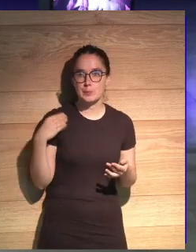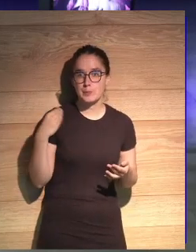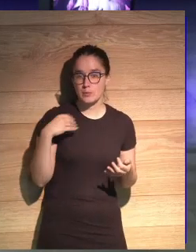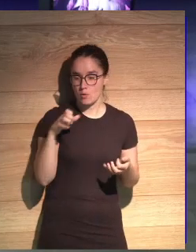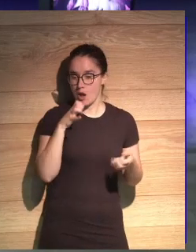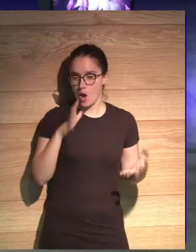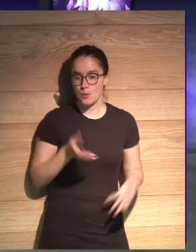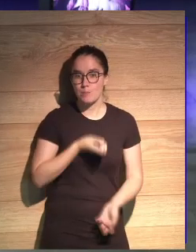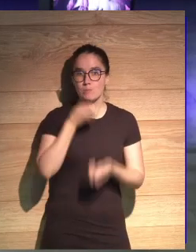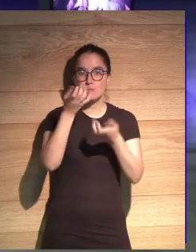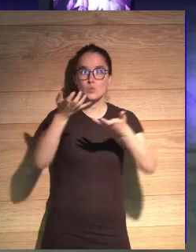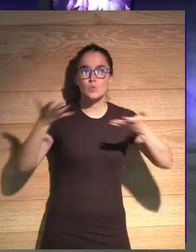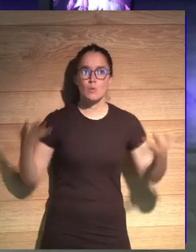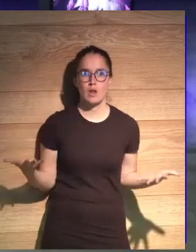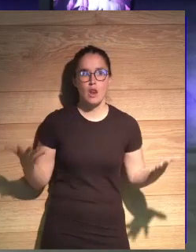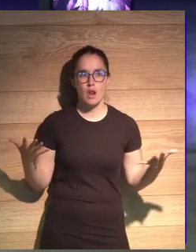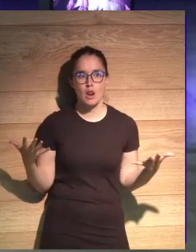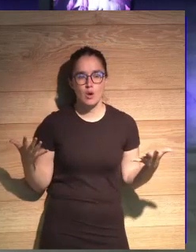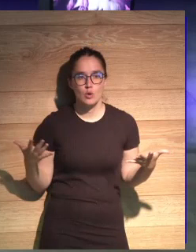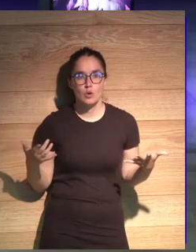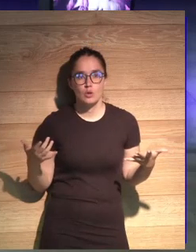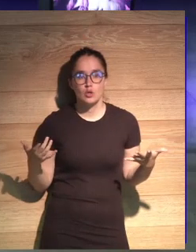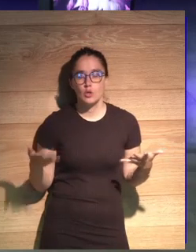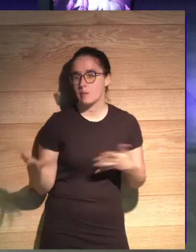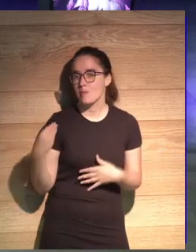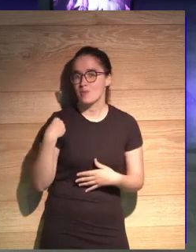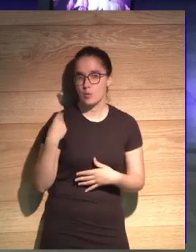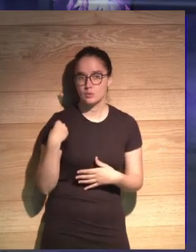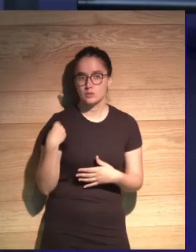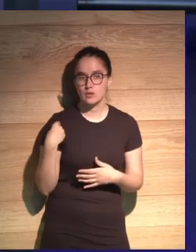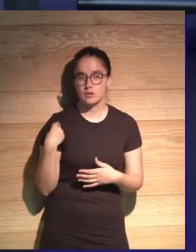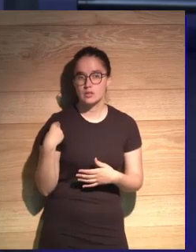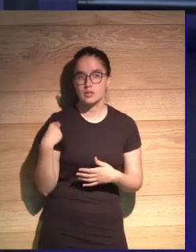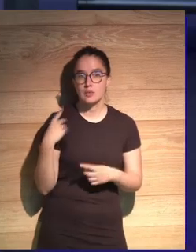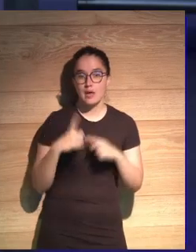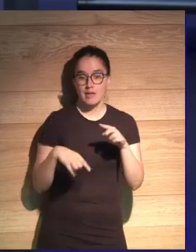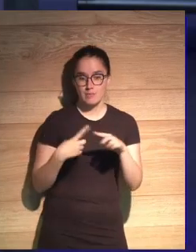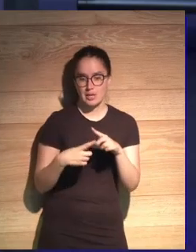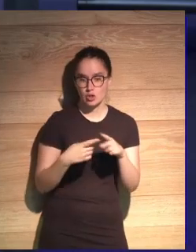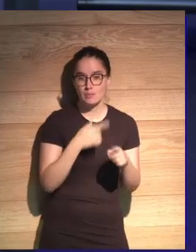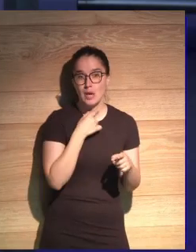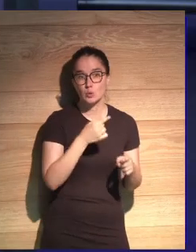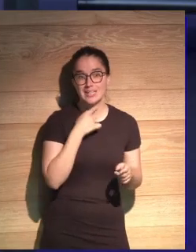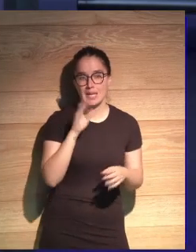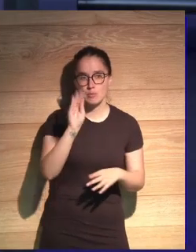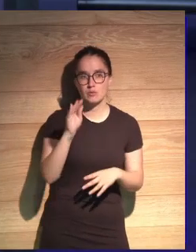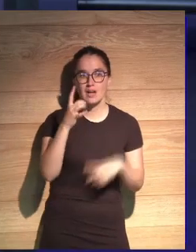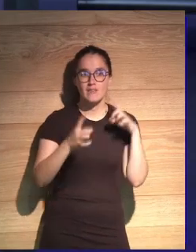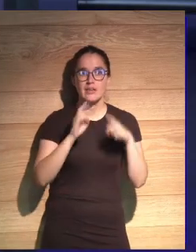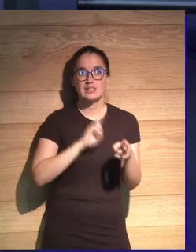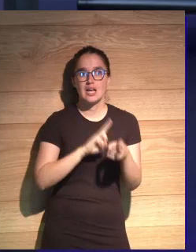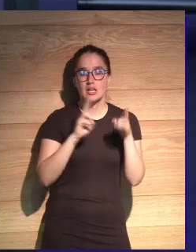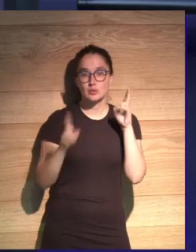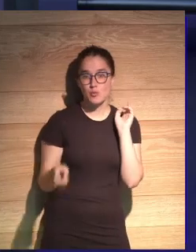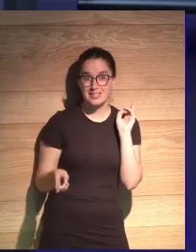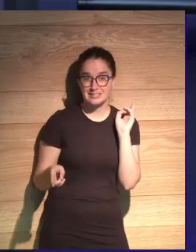received questions from the media, and what I'm here to tell you today is part of what they ask me about and part of what I would like to